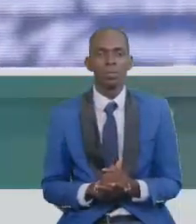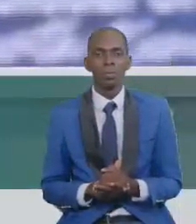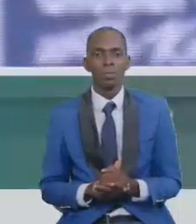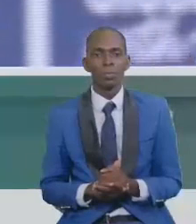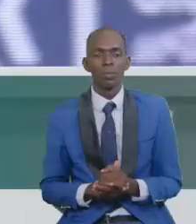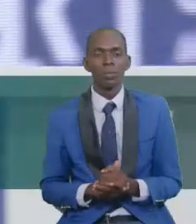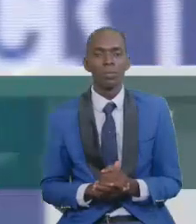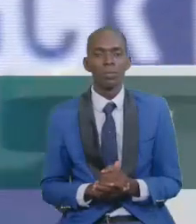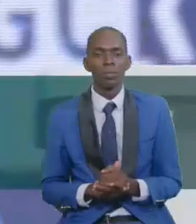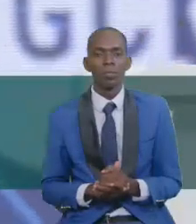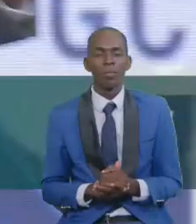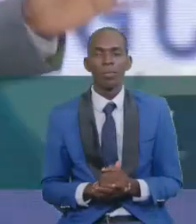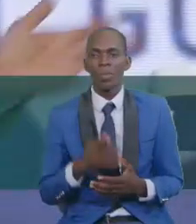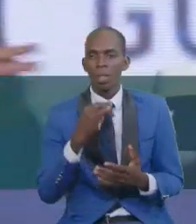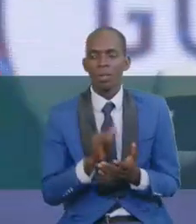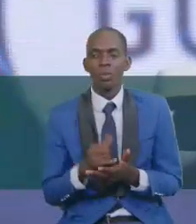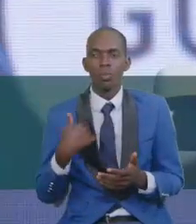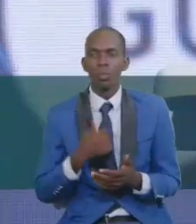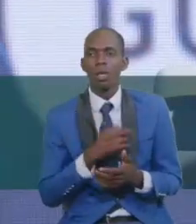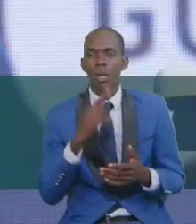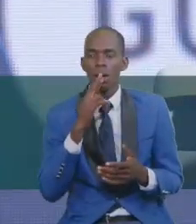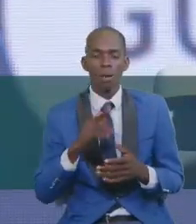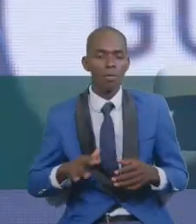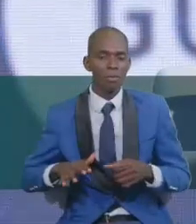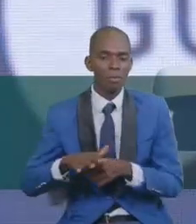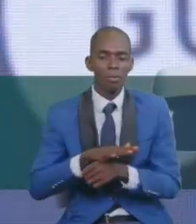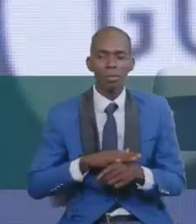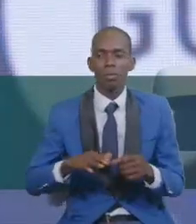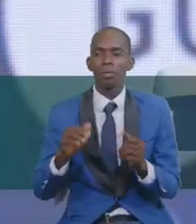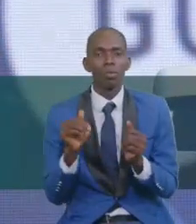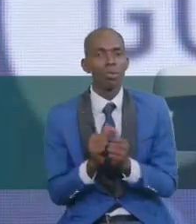It says, we are surrounded by a cloud of witnesses.